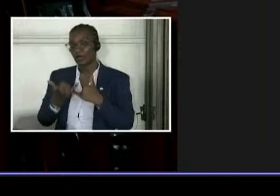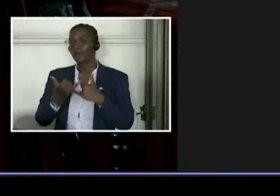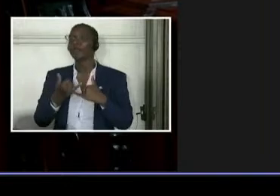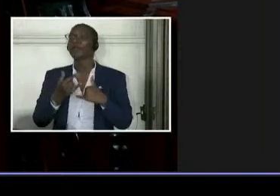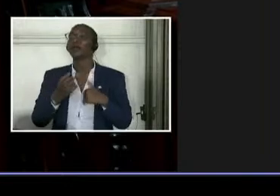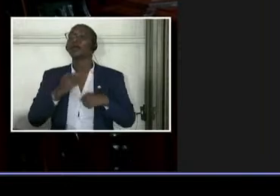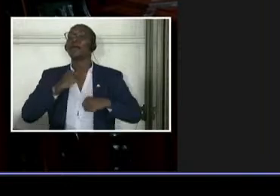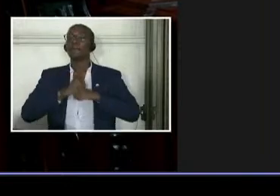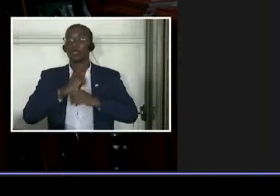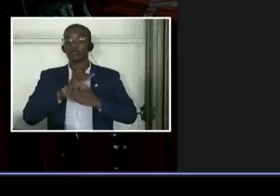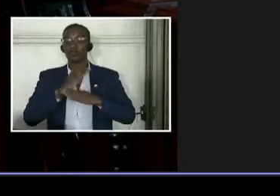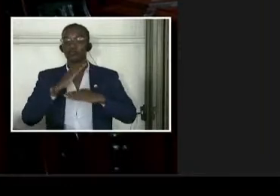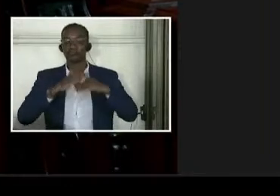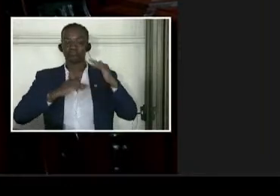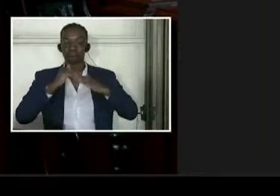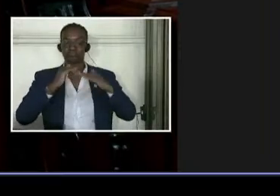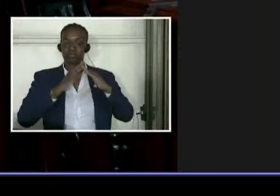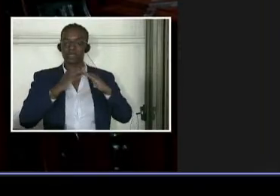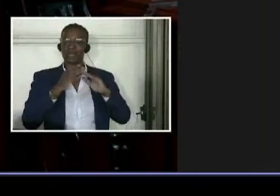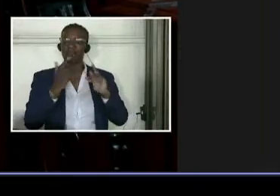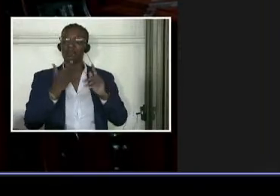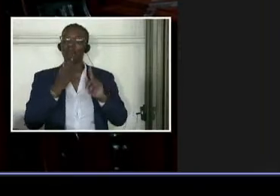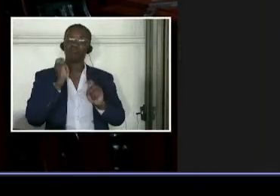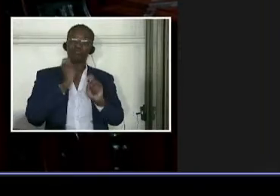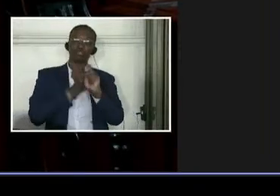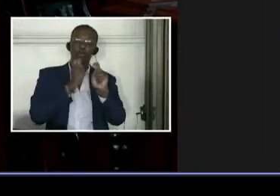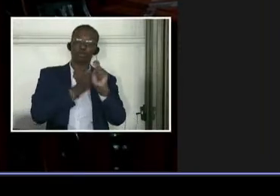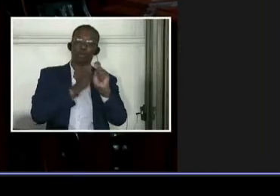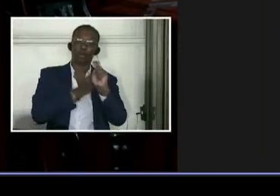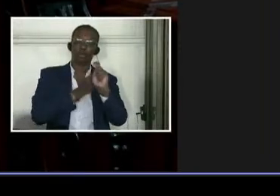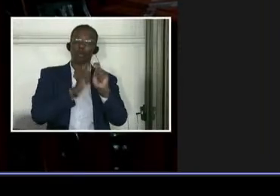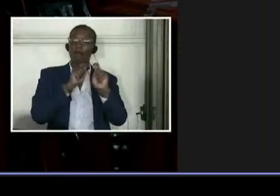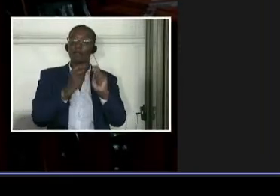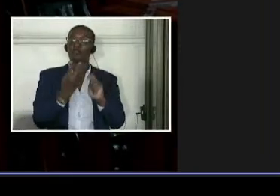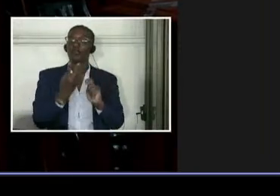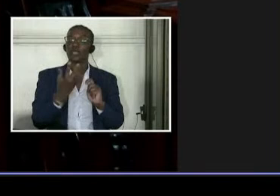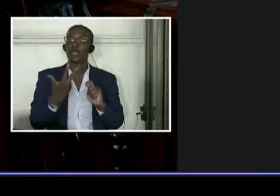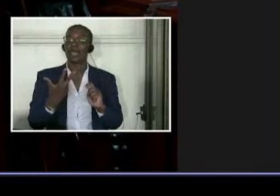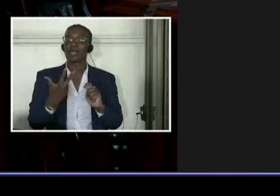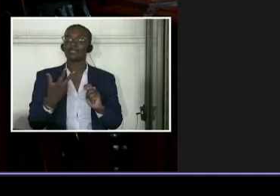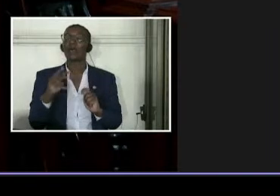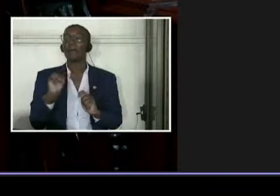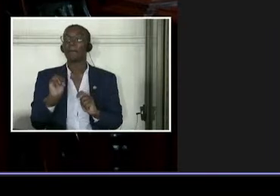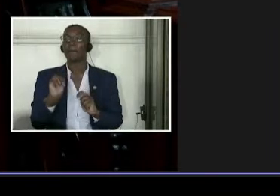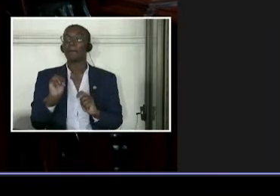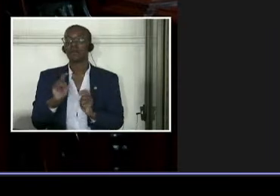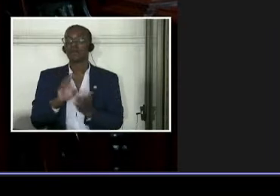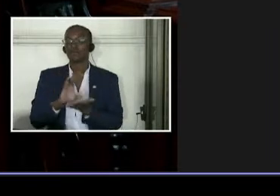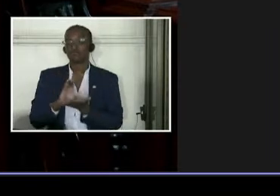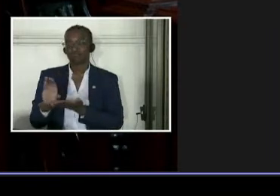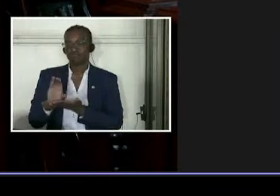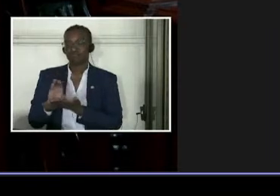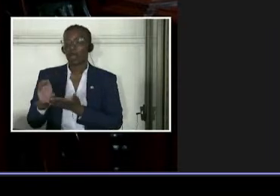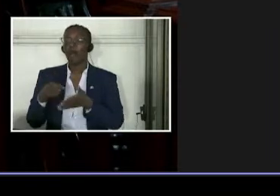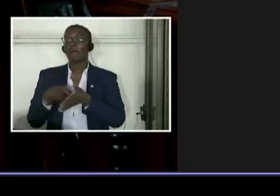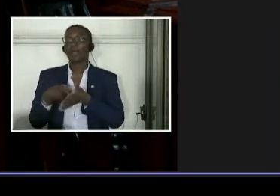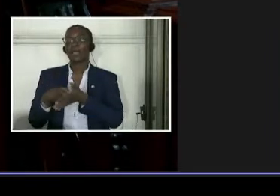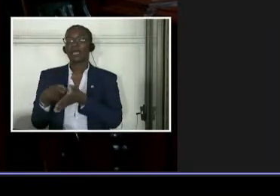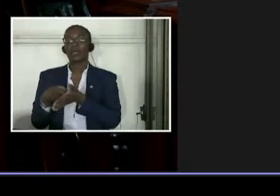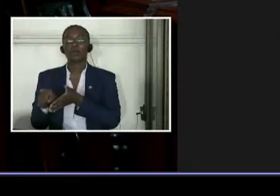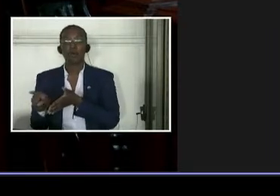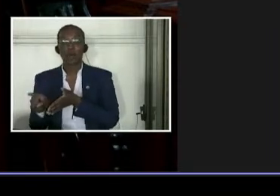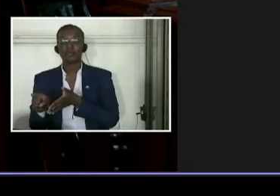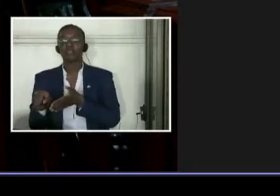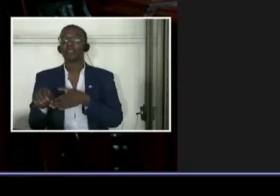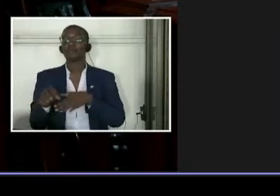Upgrading of informal settlements. A total budget of 28 million rand has been allocated for the purchase of